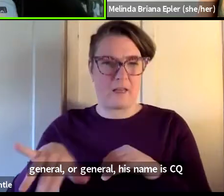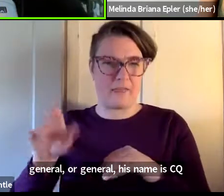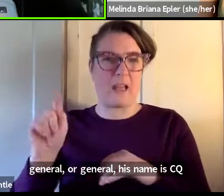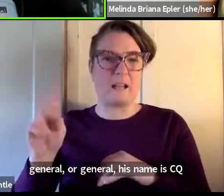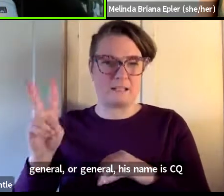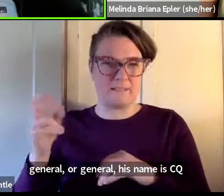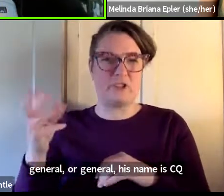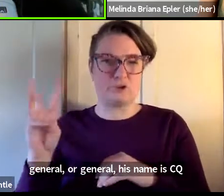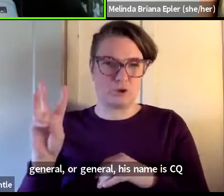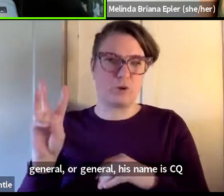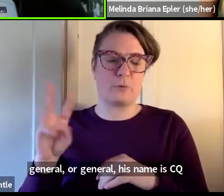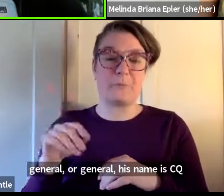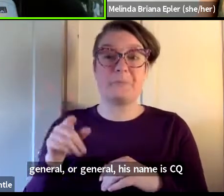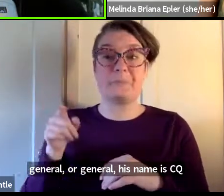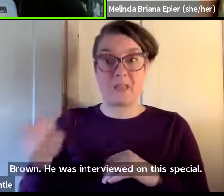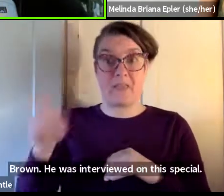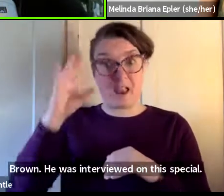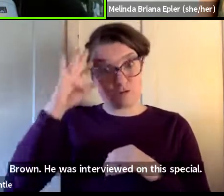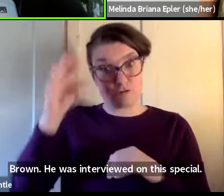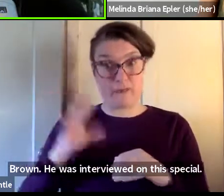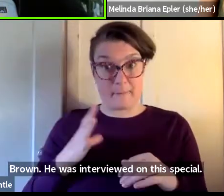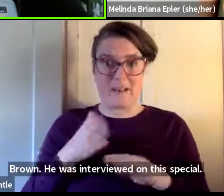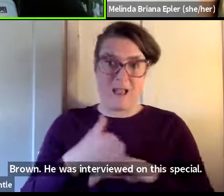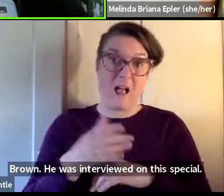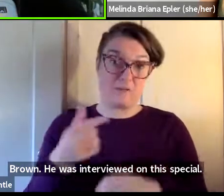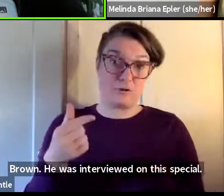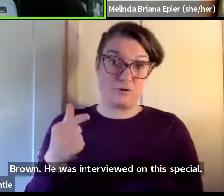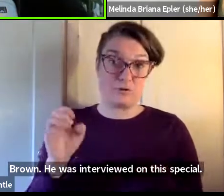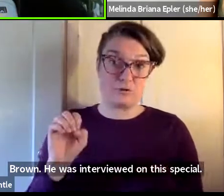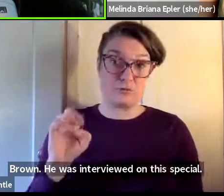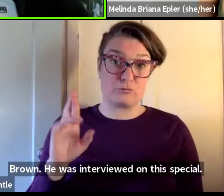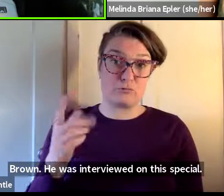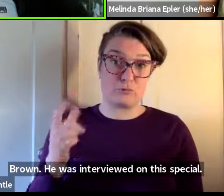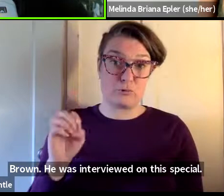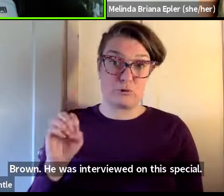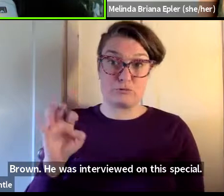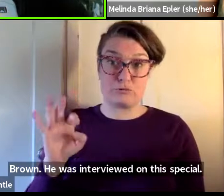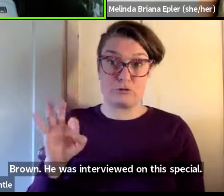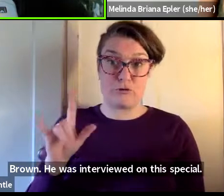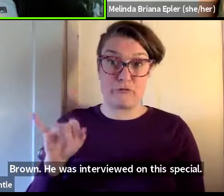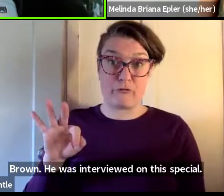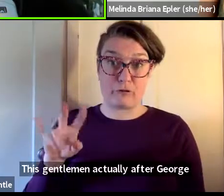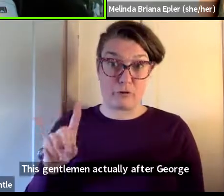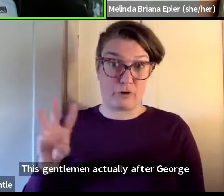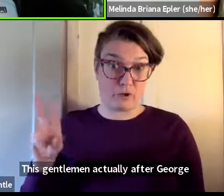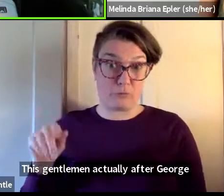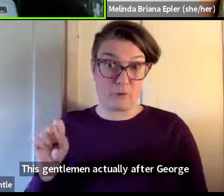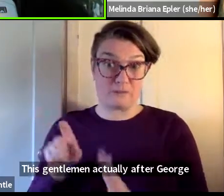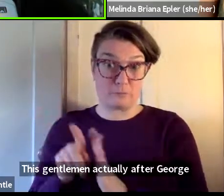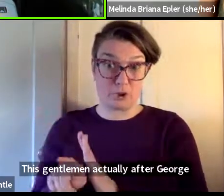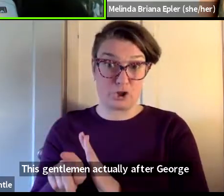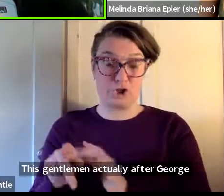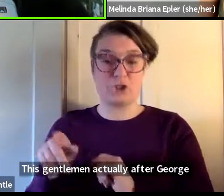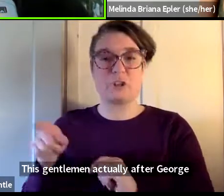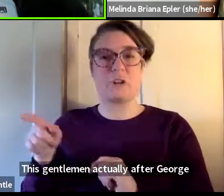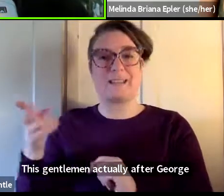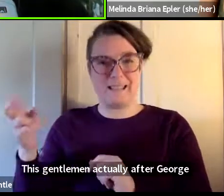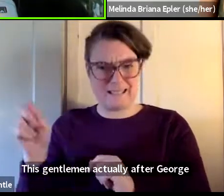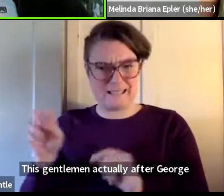this gentleman actually, after George Floyd was murdered, released a video talking